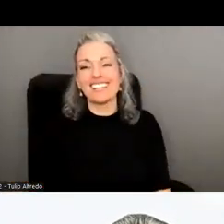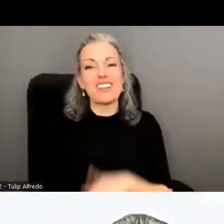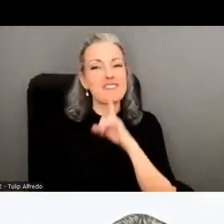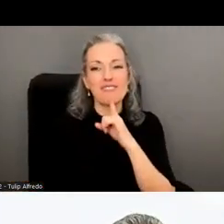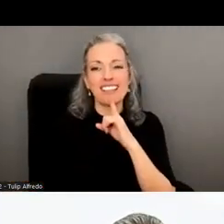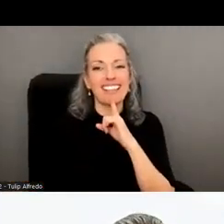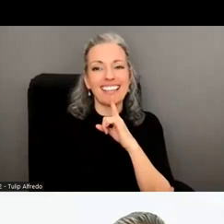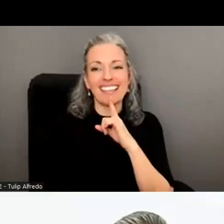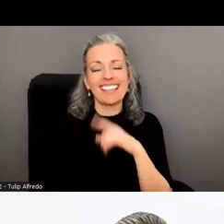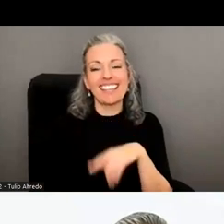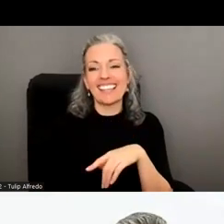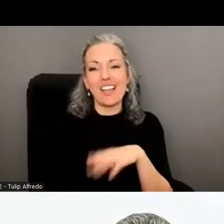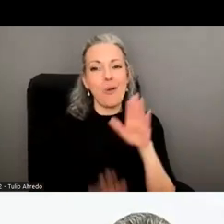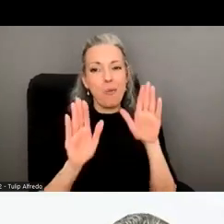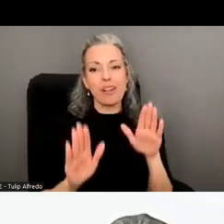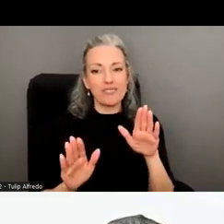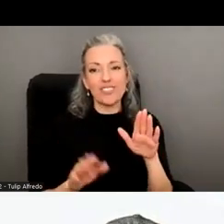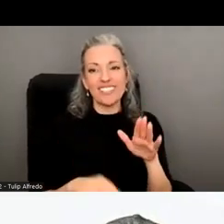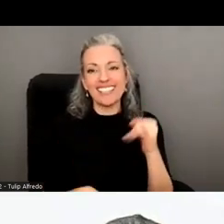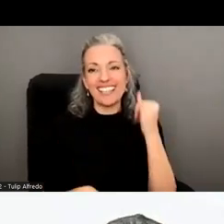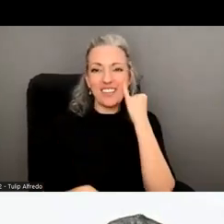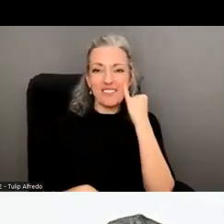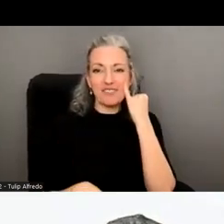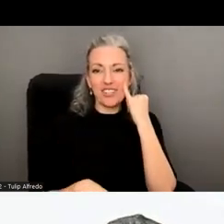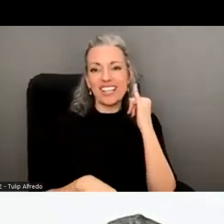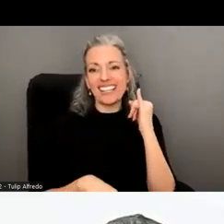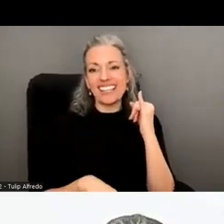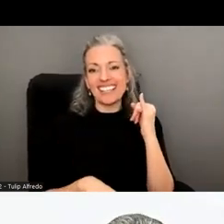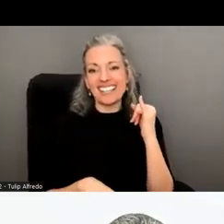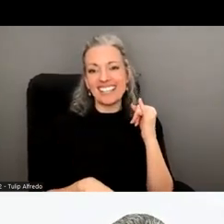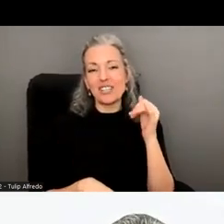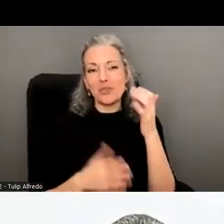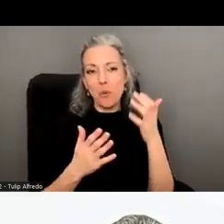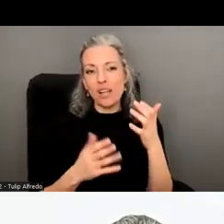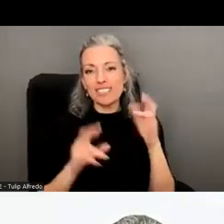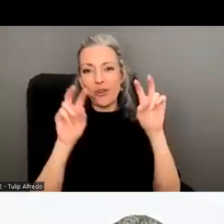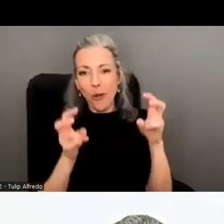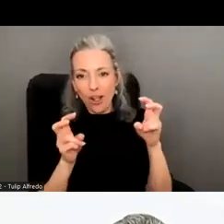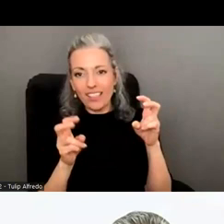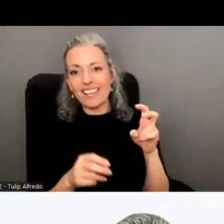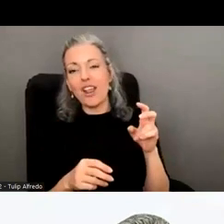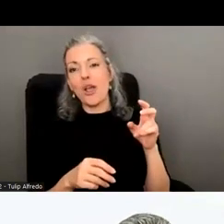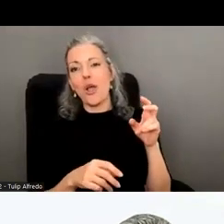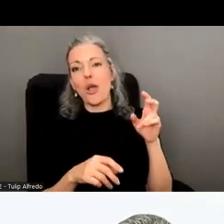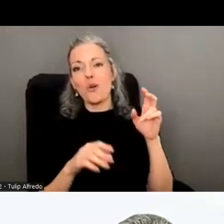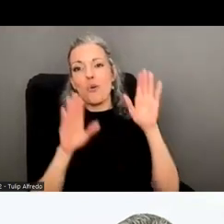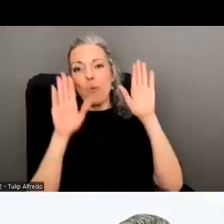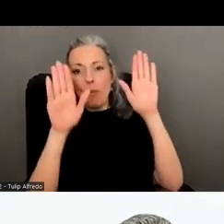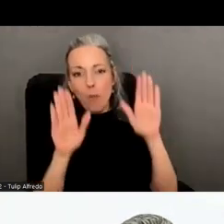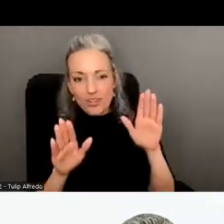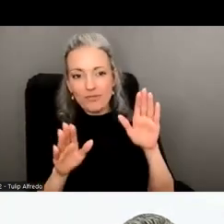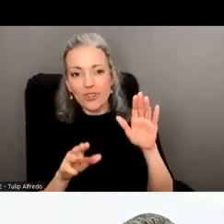create a greatest hits album, we have 3 from Angie, Michael, and Elizabeth today. So I don't